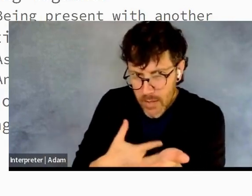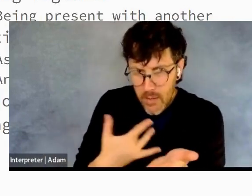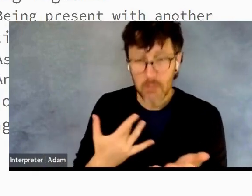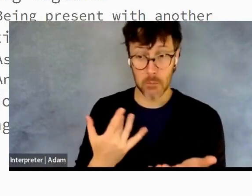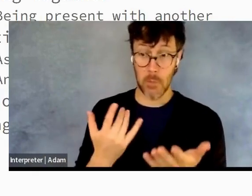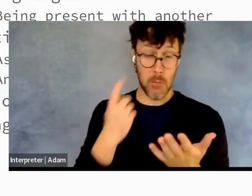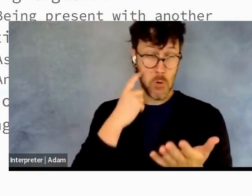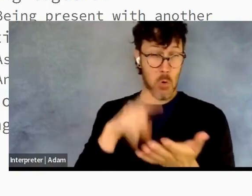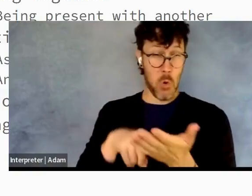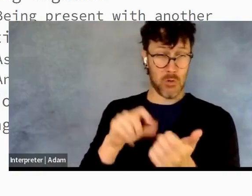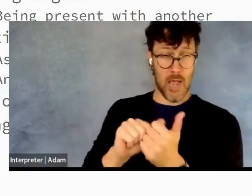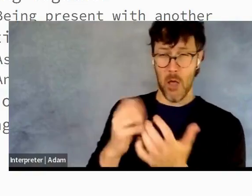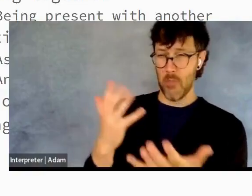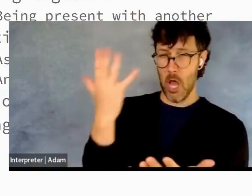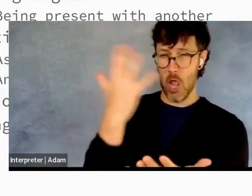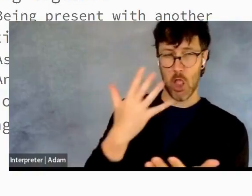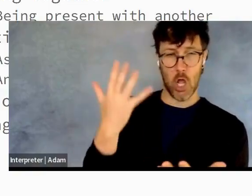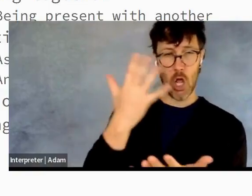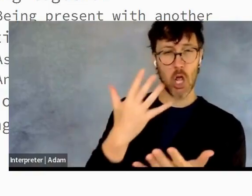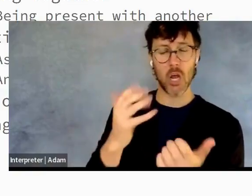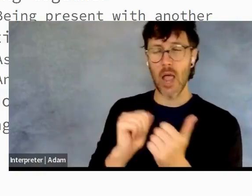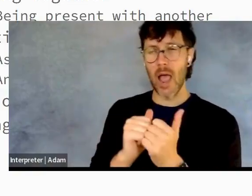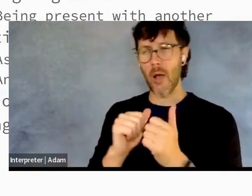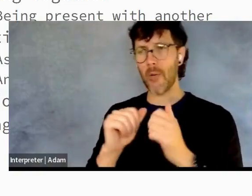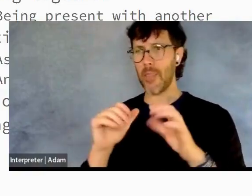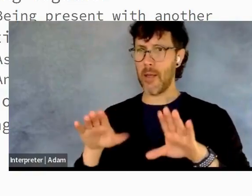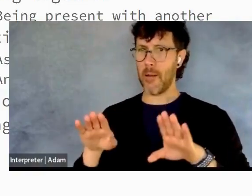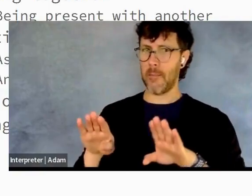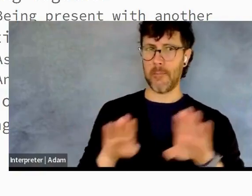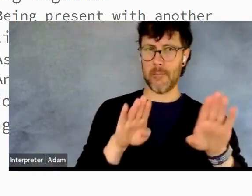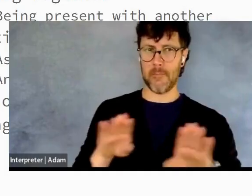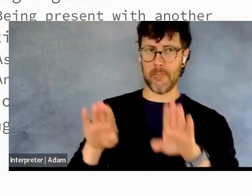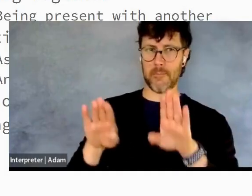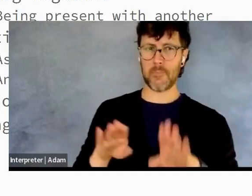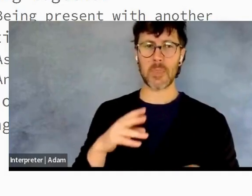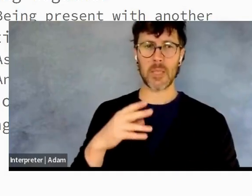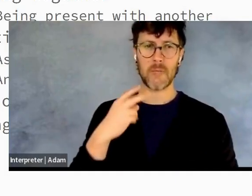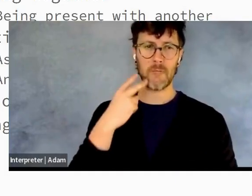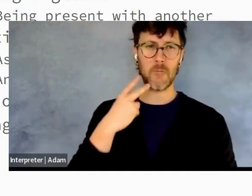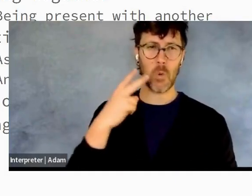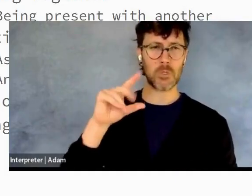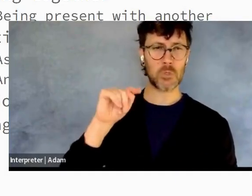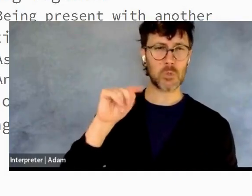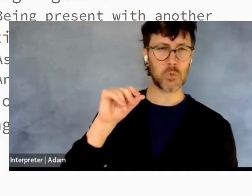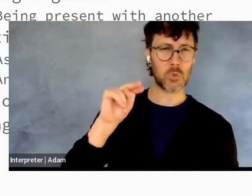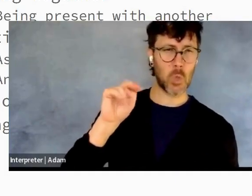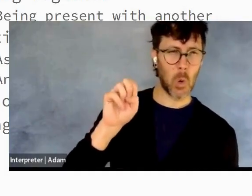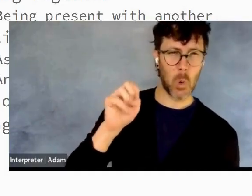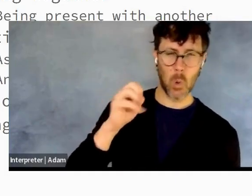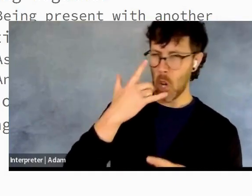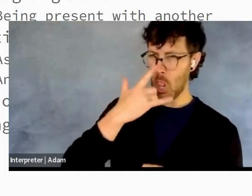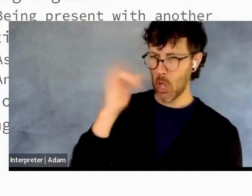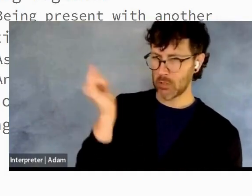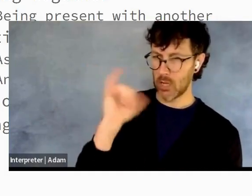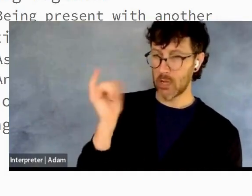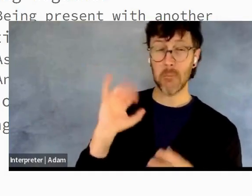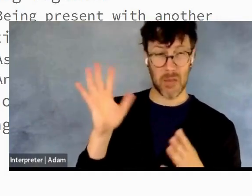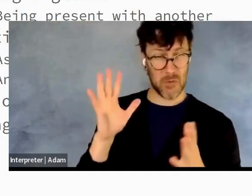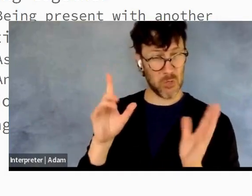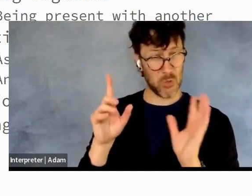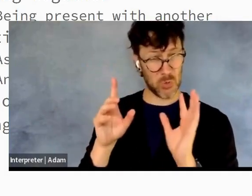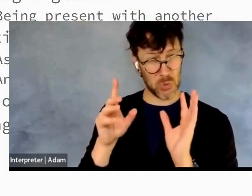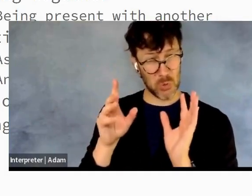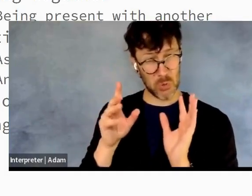look, how maybe they're acting, what their tone of voice or vocalizations look like, and pointing that out to them to show,